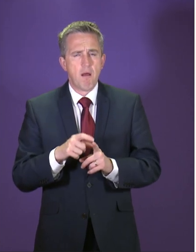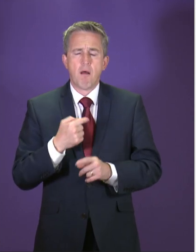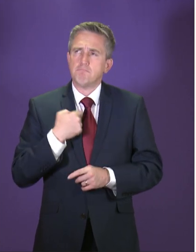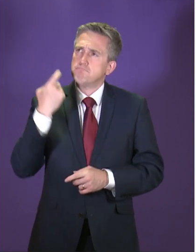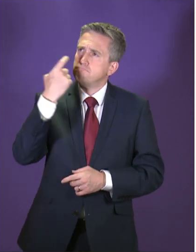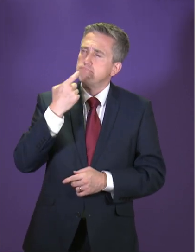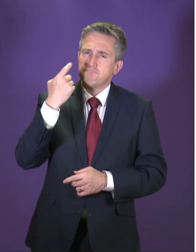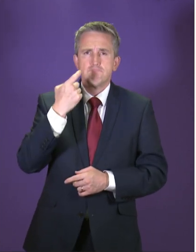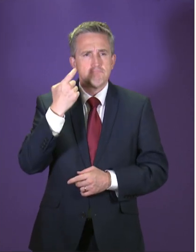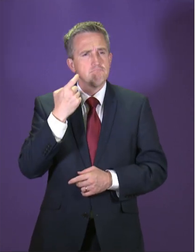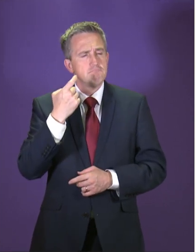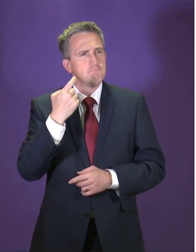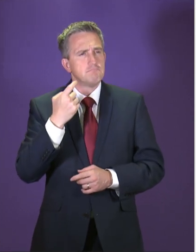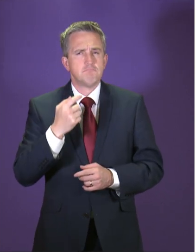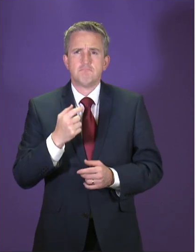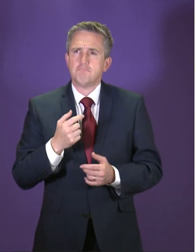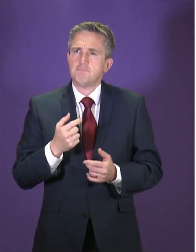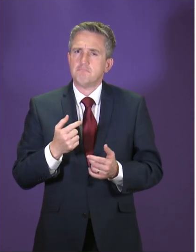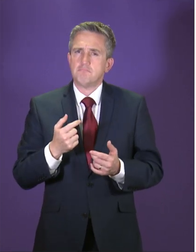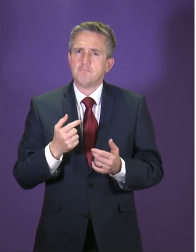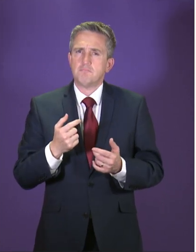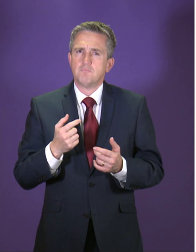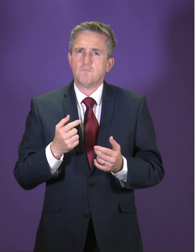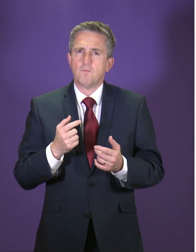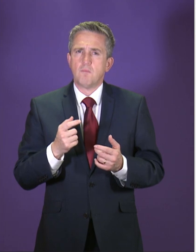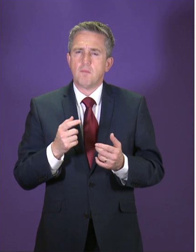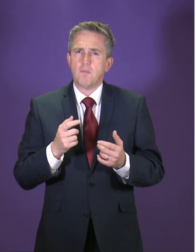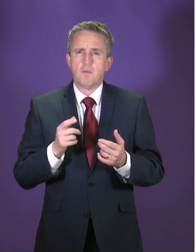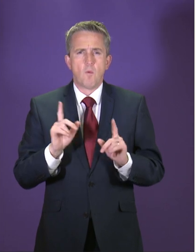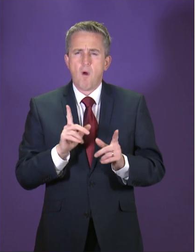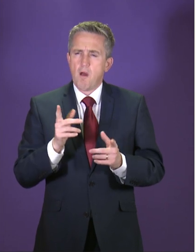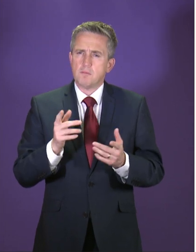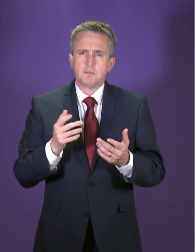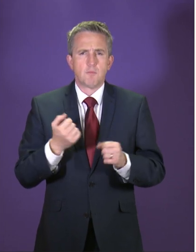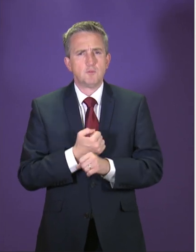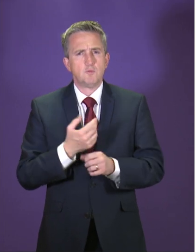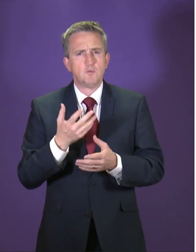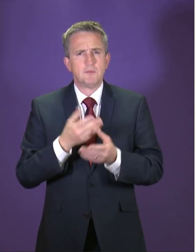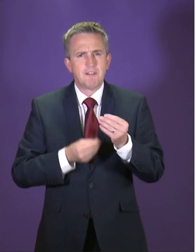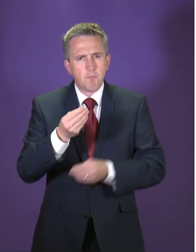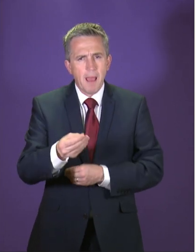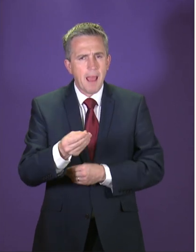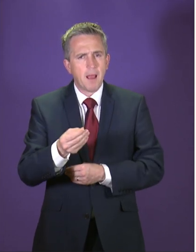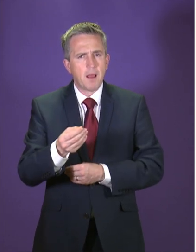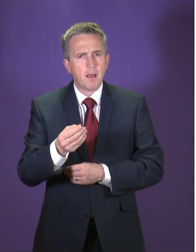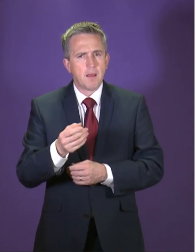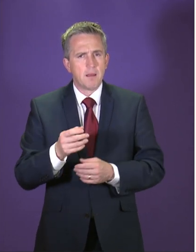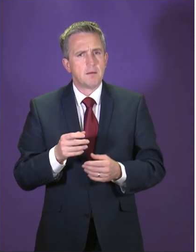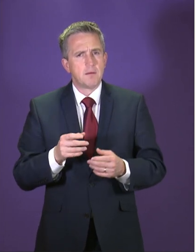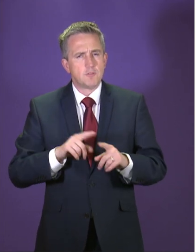world, what means a community developed in a coherent